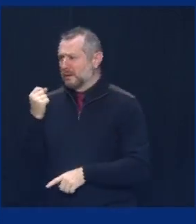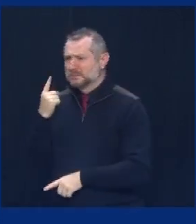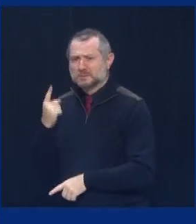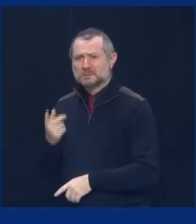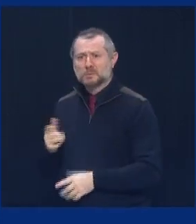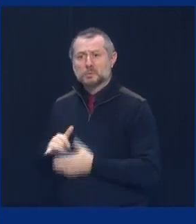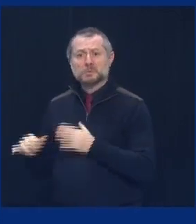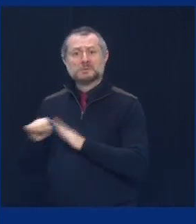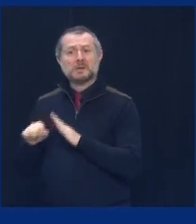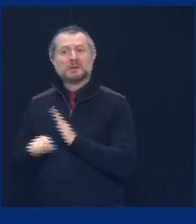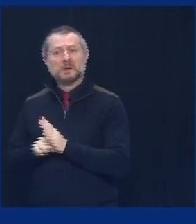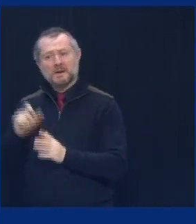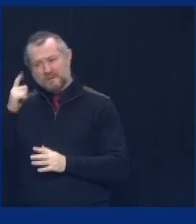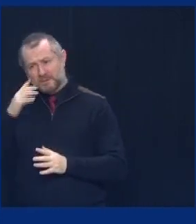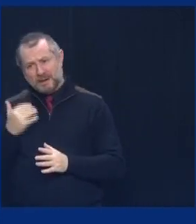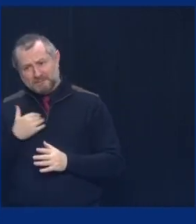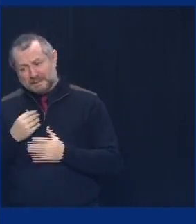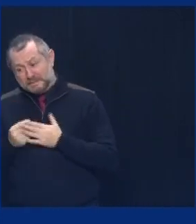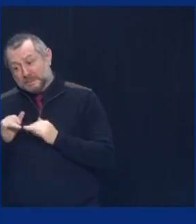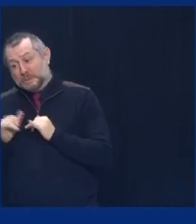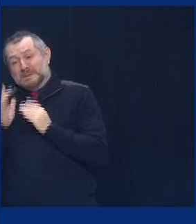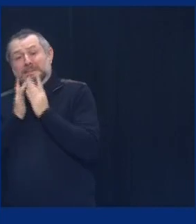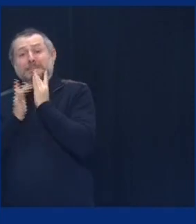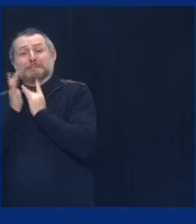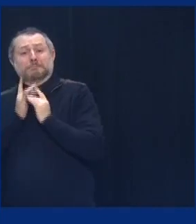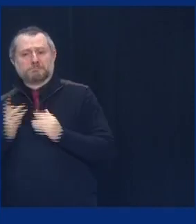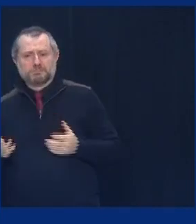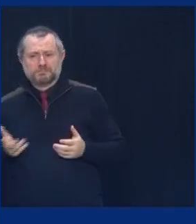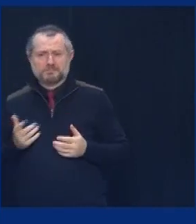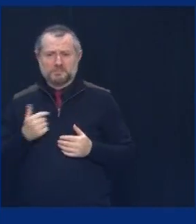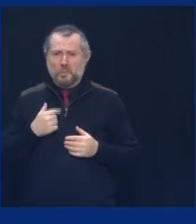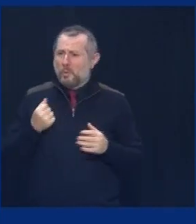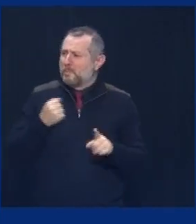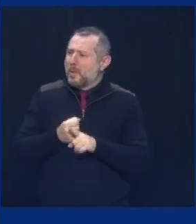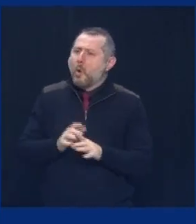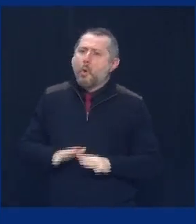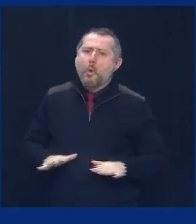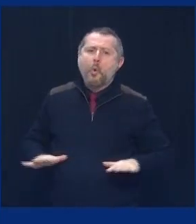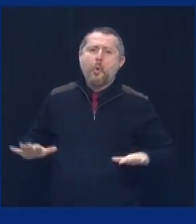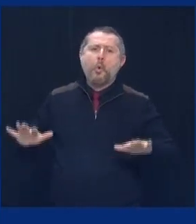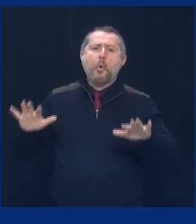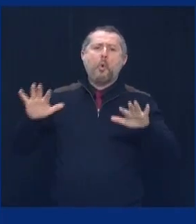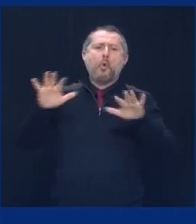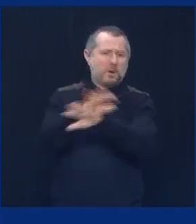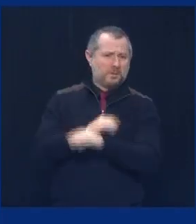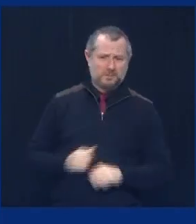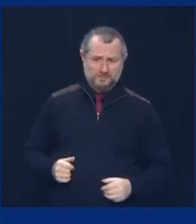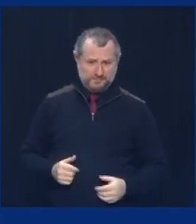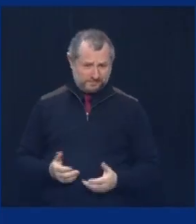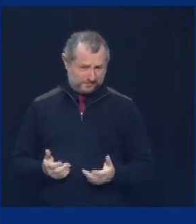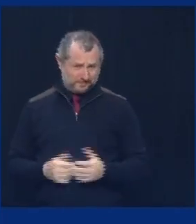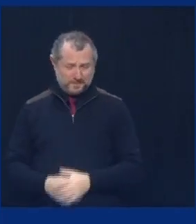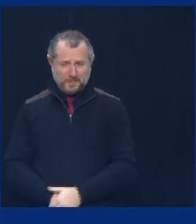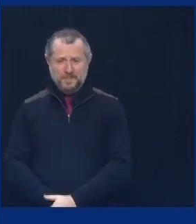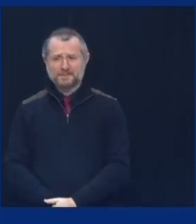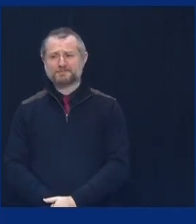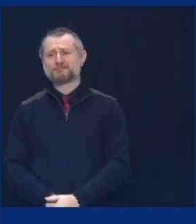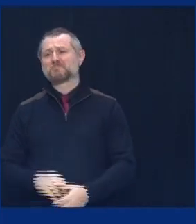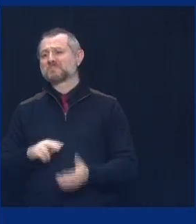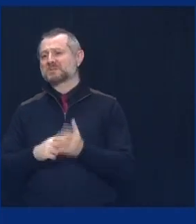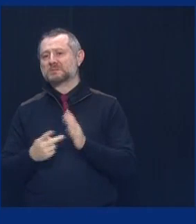deficit, and we're living with the economic consequences also. So it's not that I don't understand